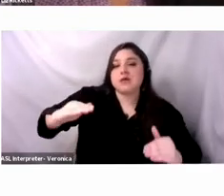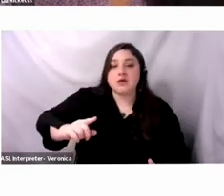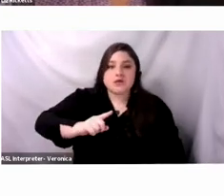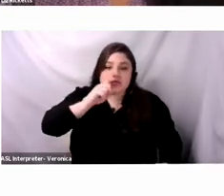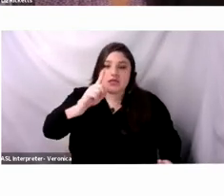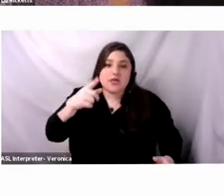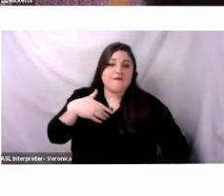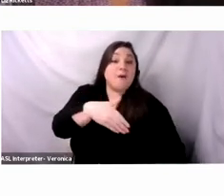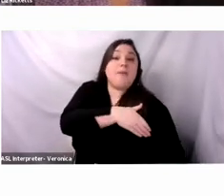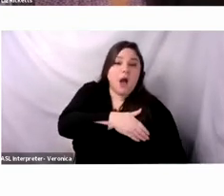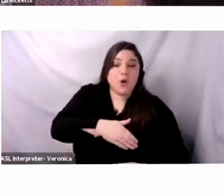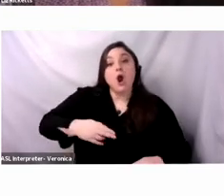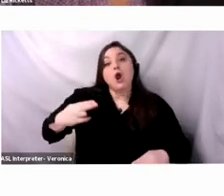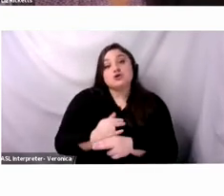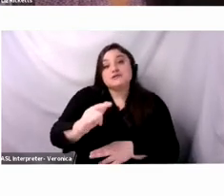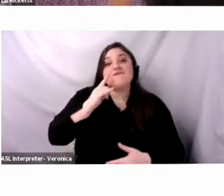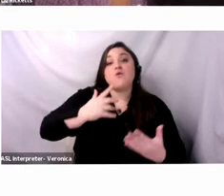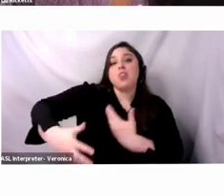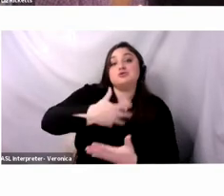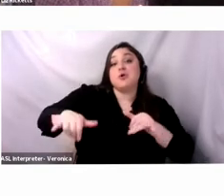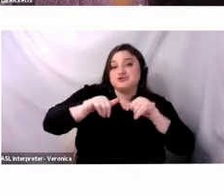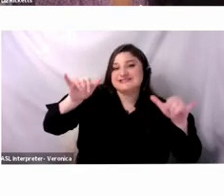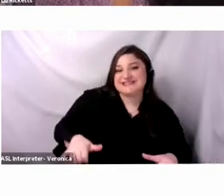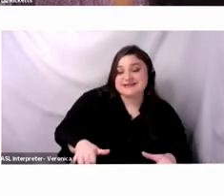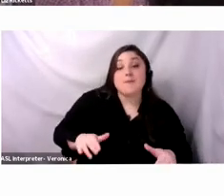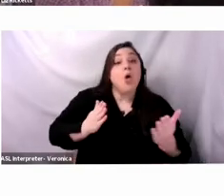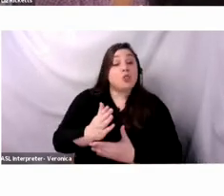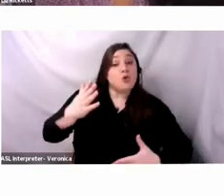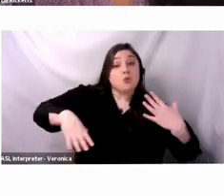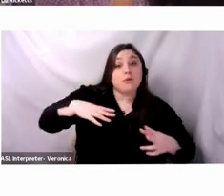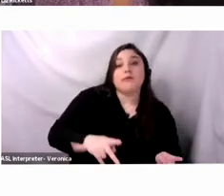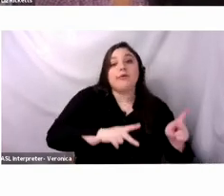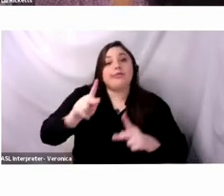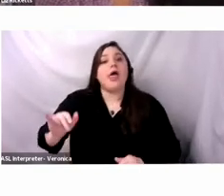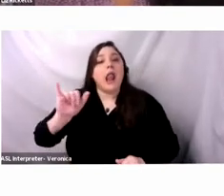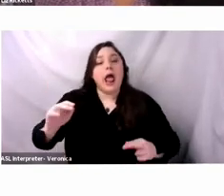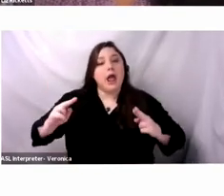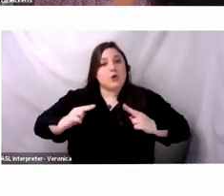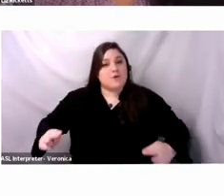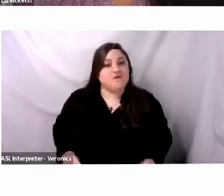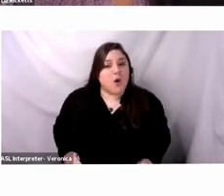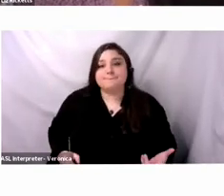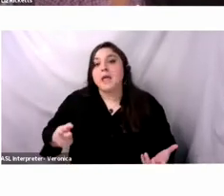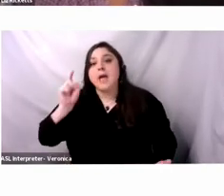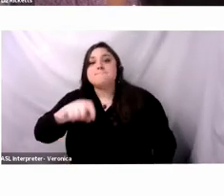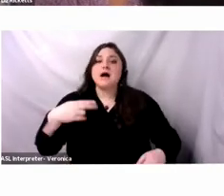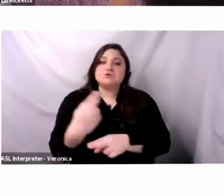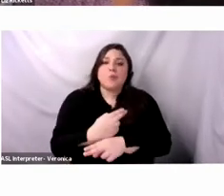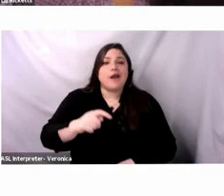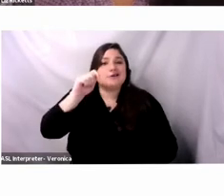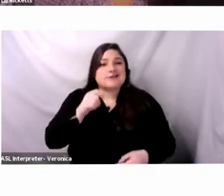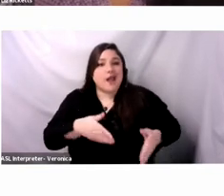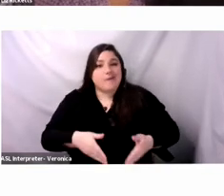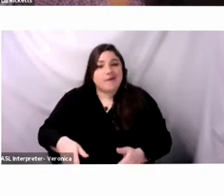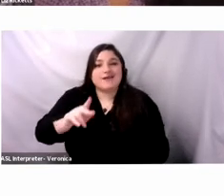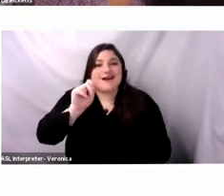school system. This included the uniforms. So those with educational privilege would be required to wear khakis, ties, white shirts,